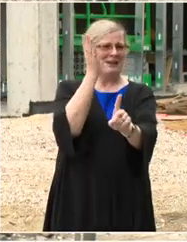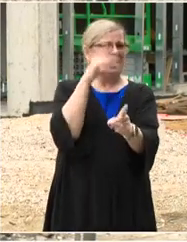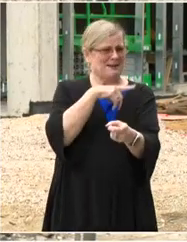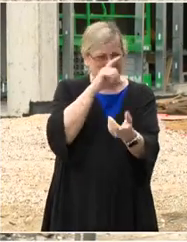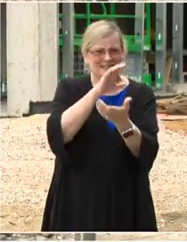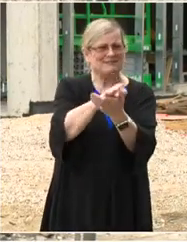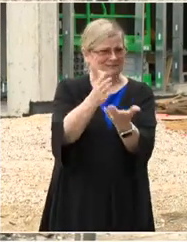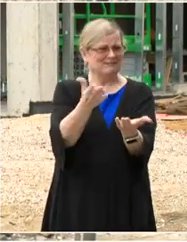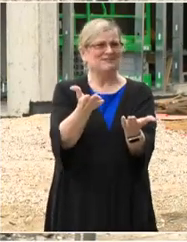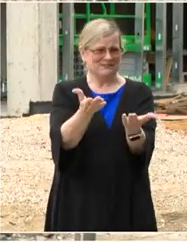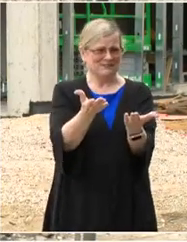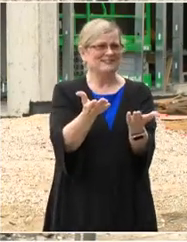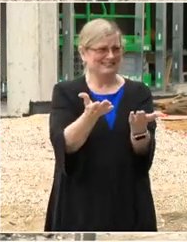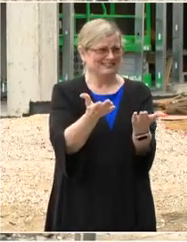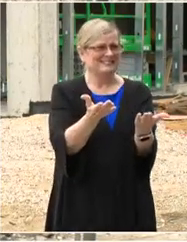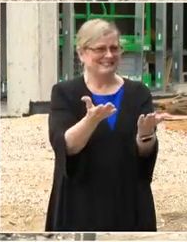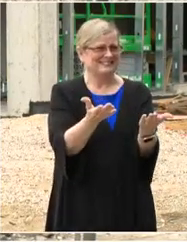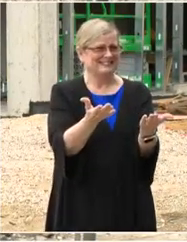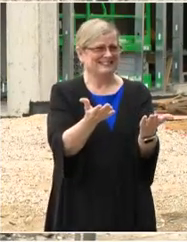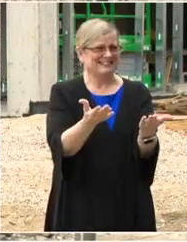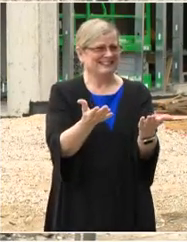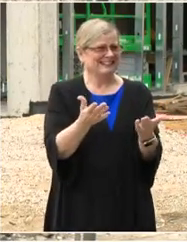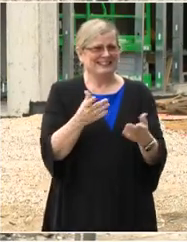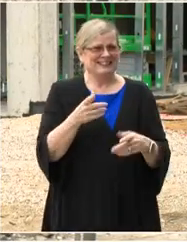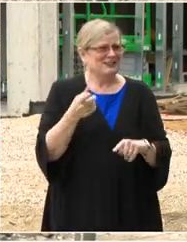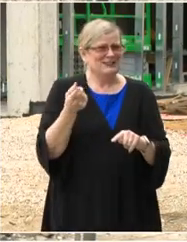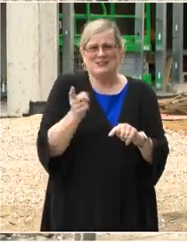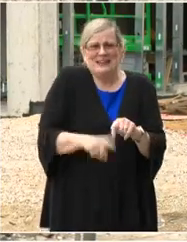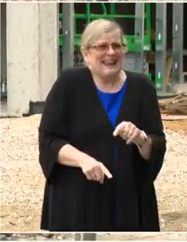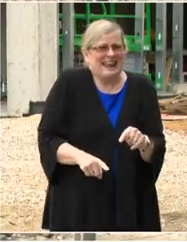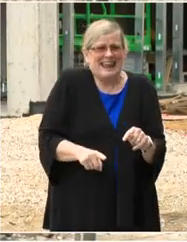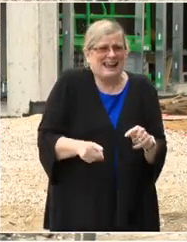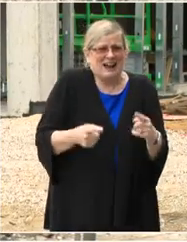no one disputes the need.